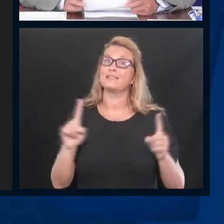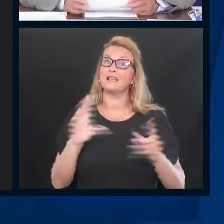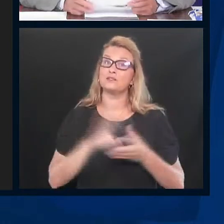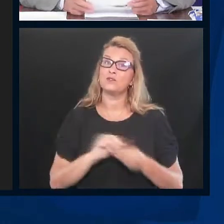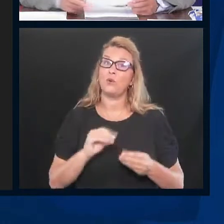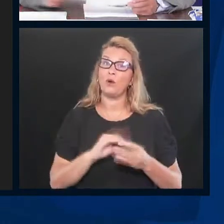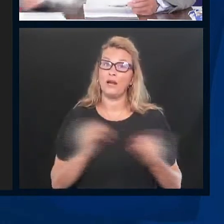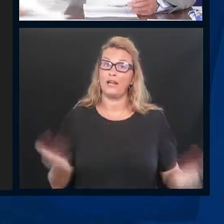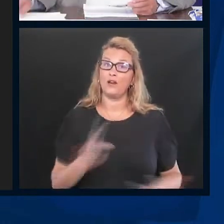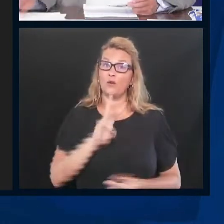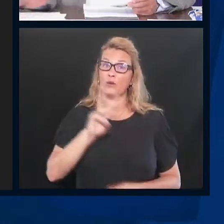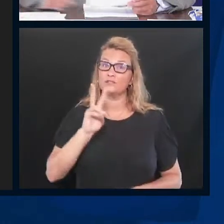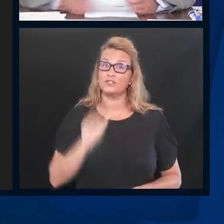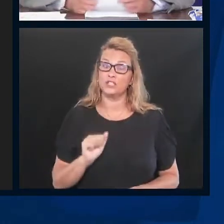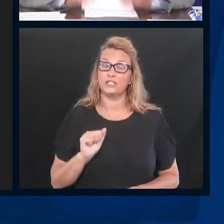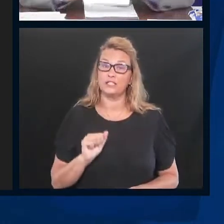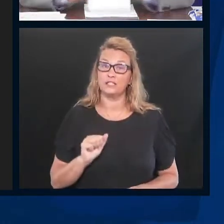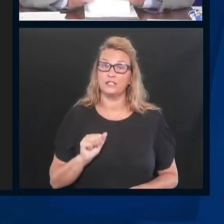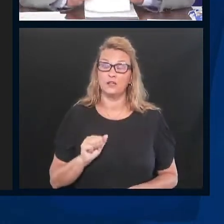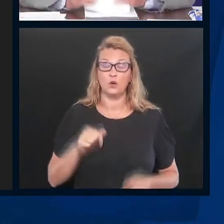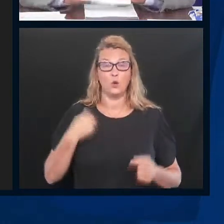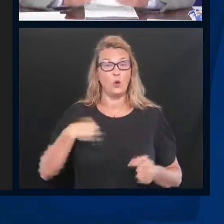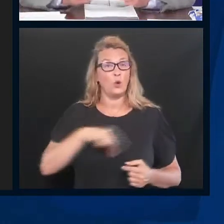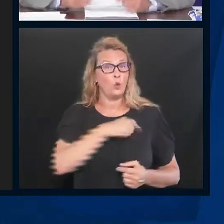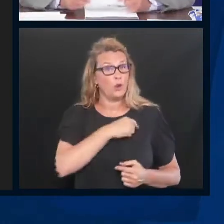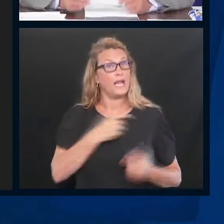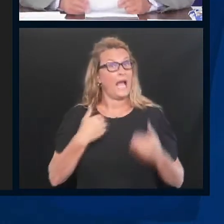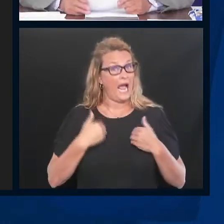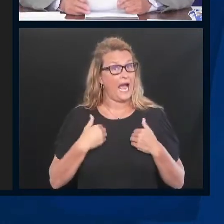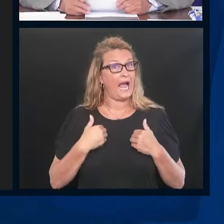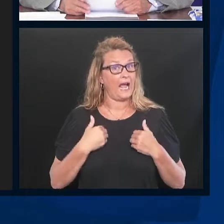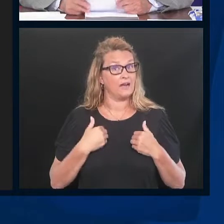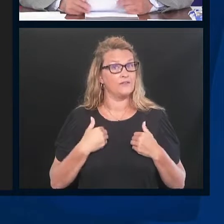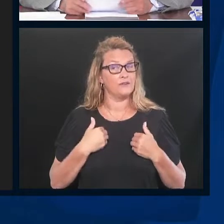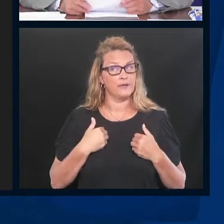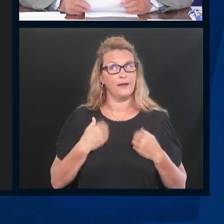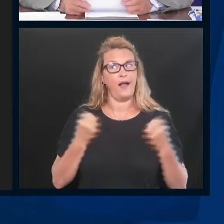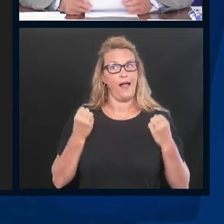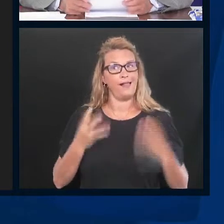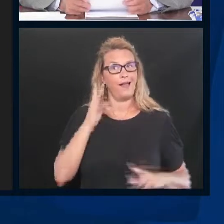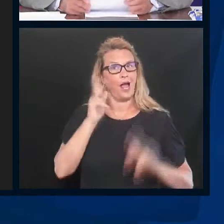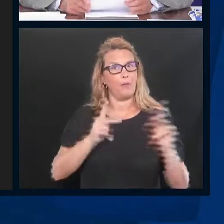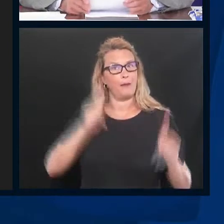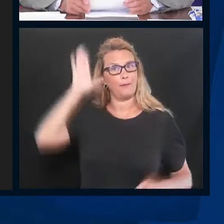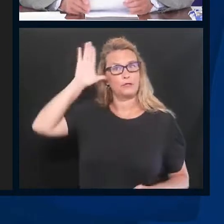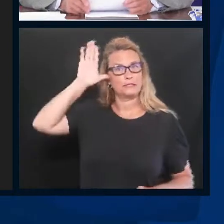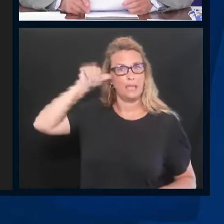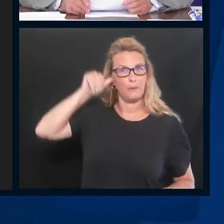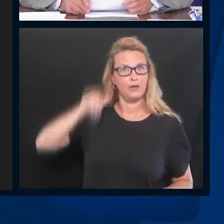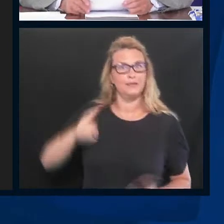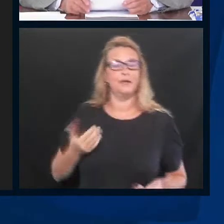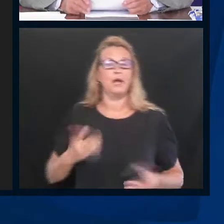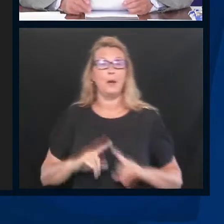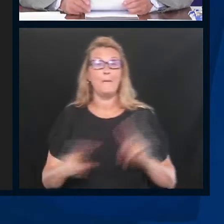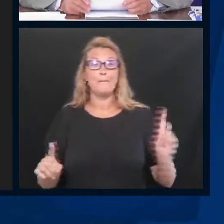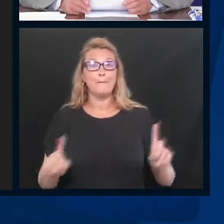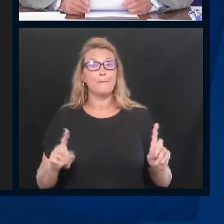state, because this state has some level of stubbornness. It's led to a lot of the good stuff that